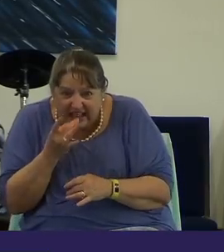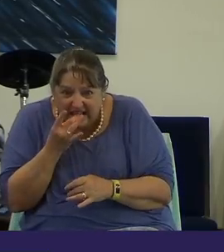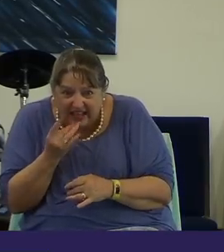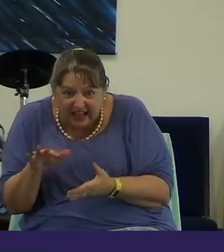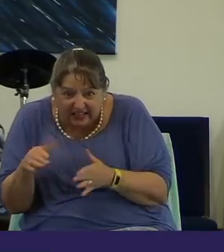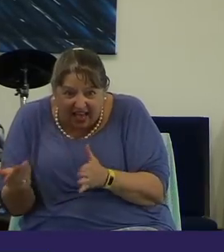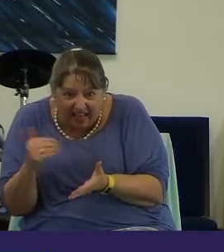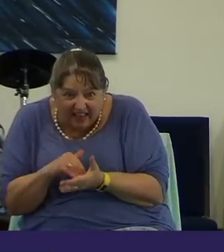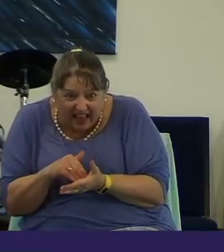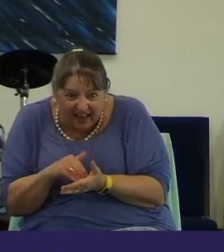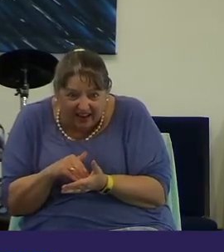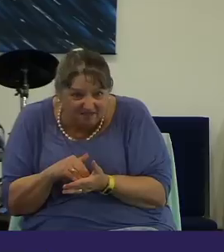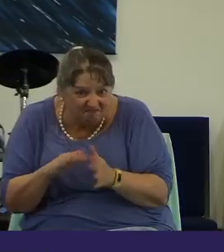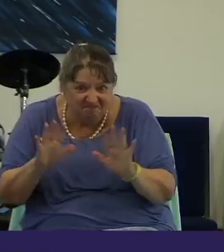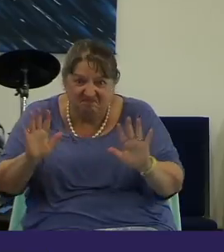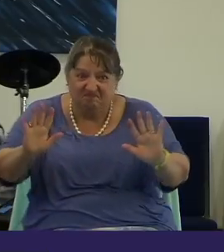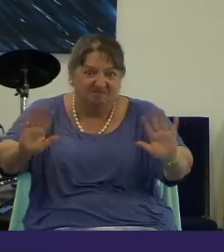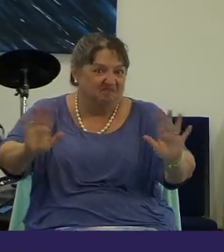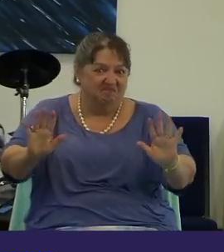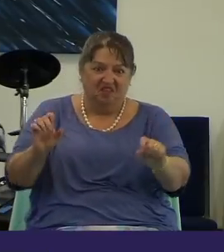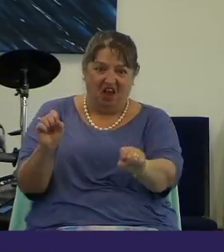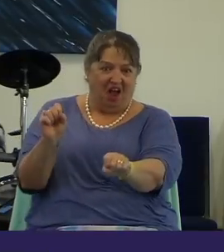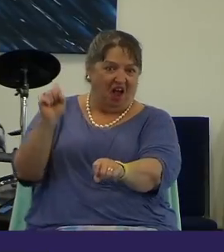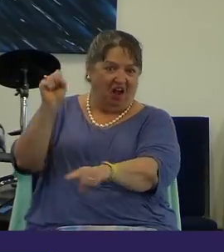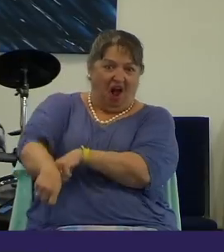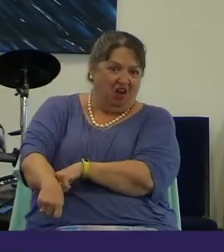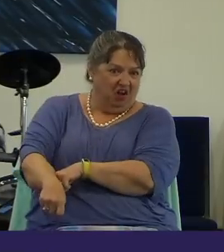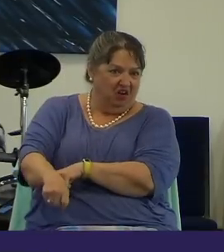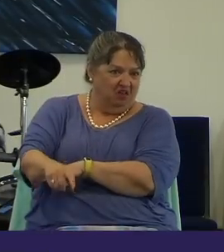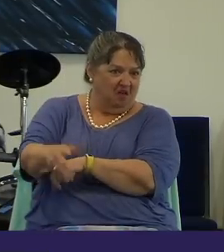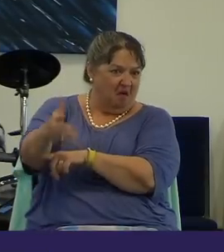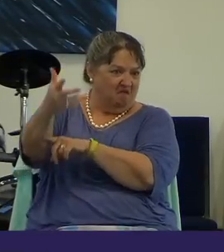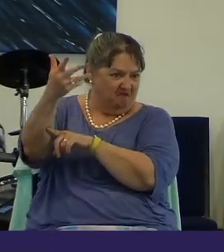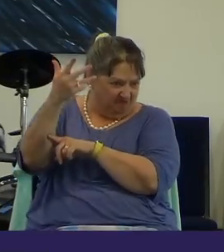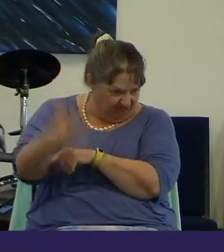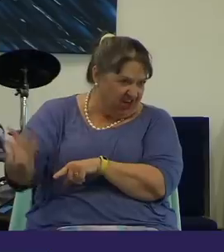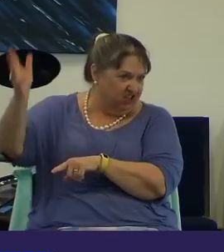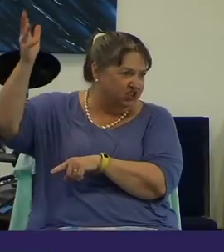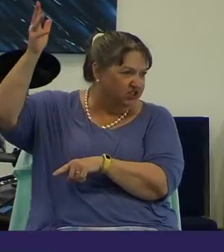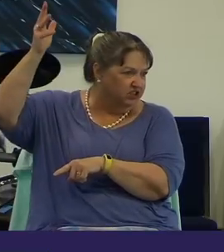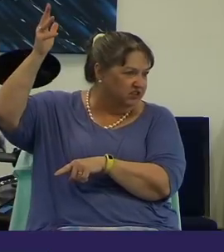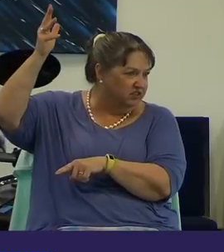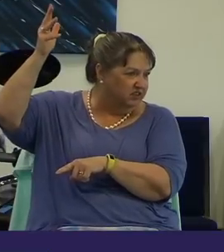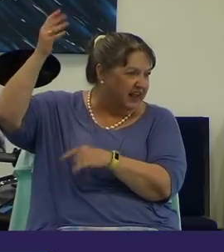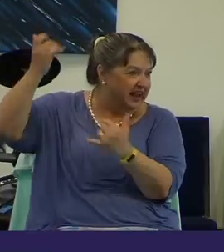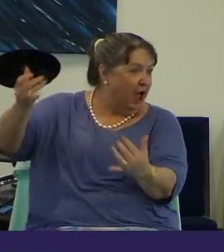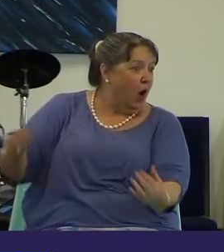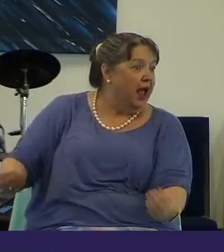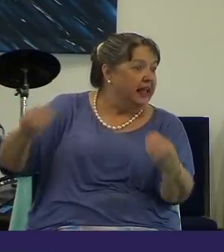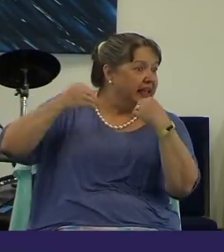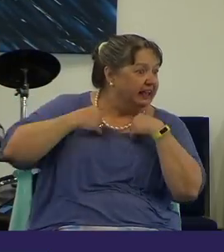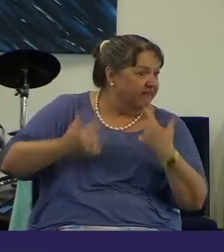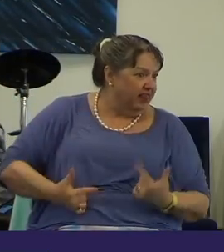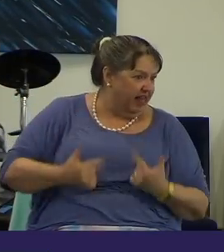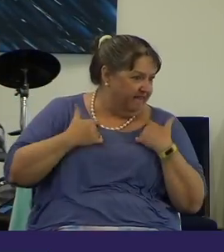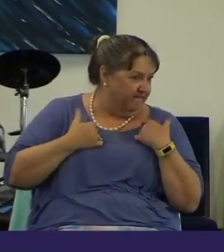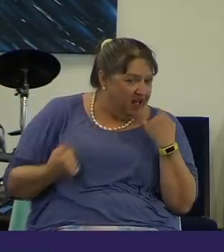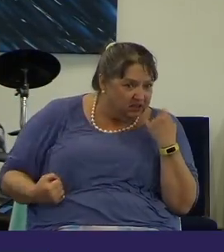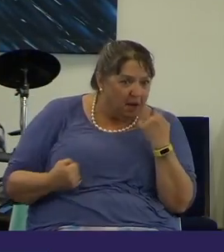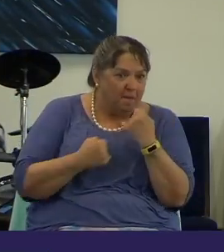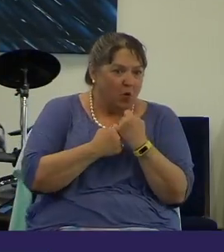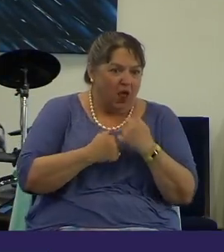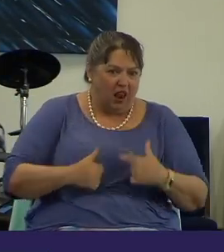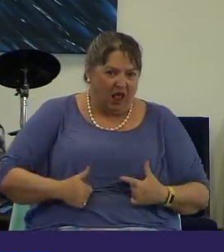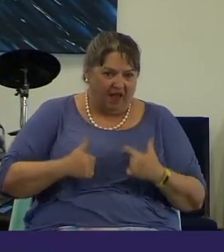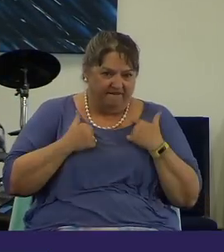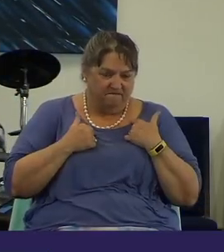He conquered it once and for all. He is the giver of life. He is the sustainer of life. He is who he